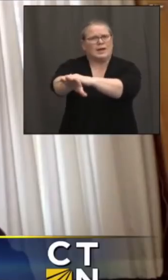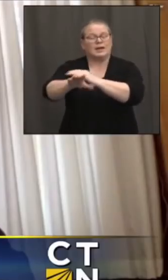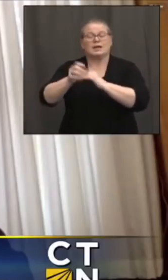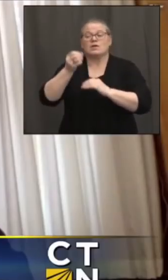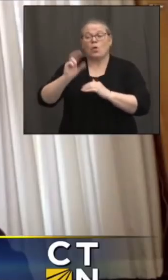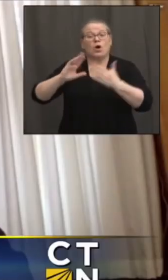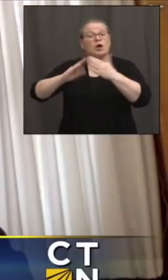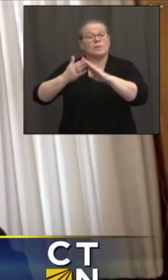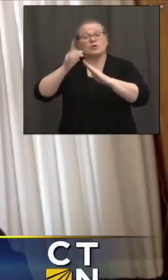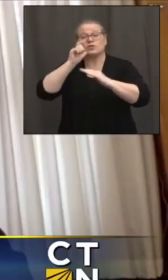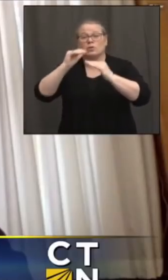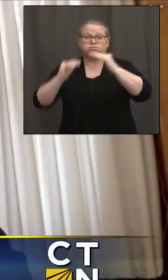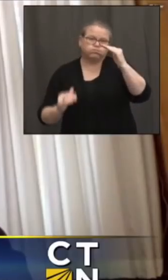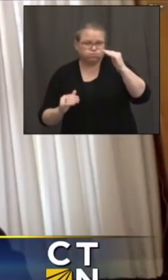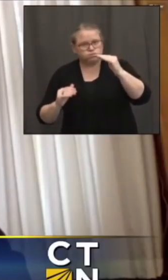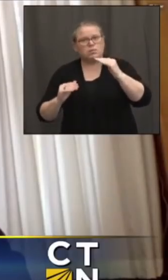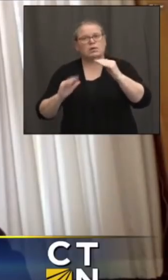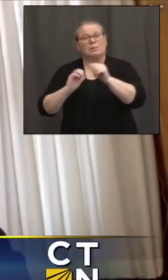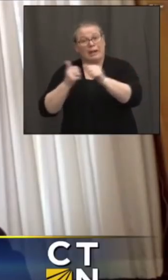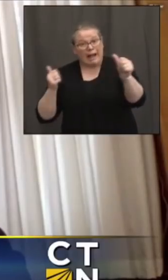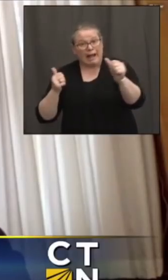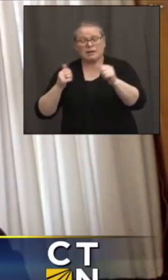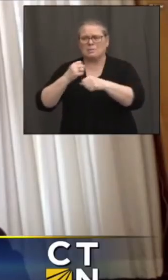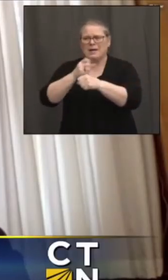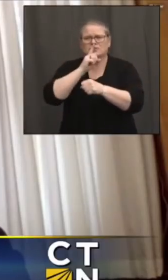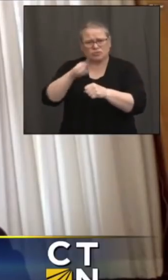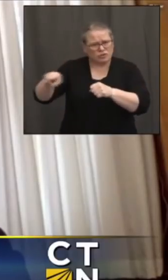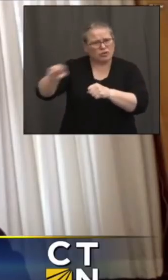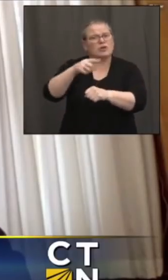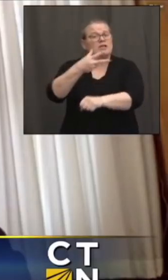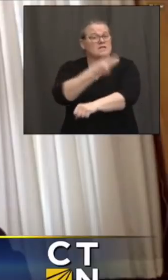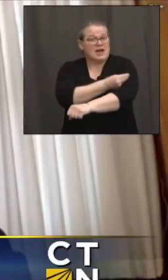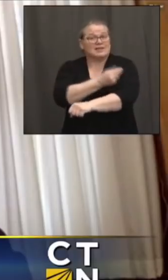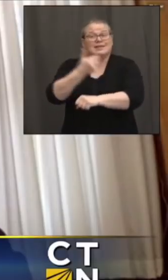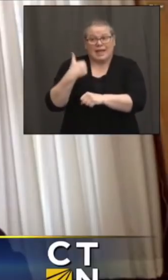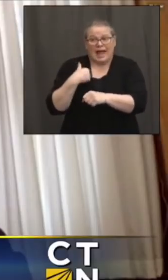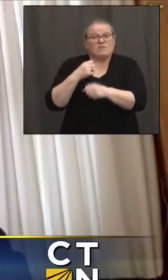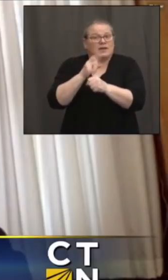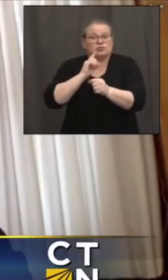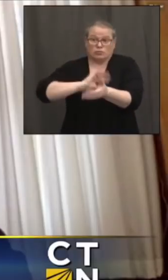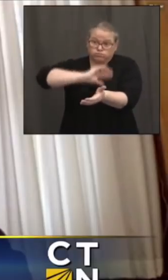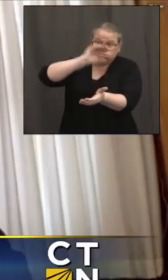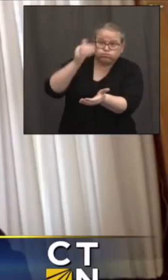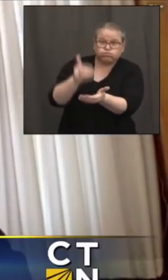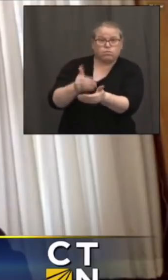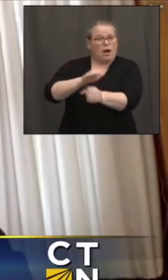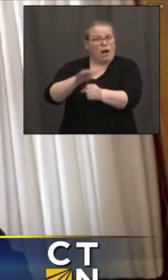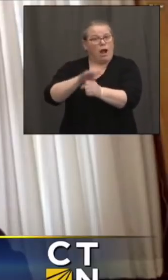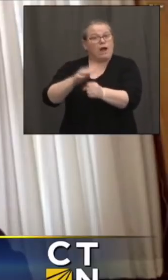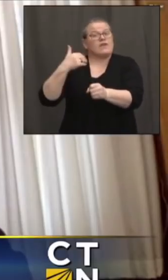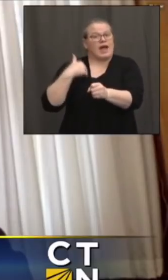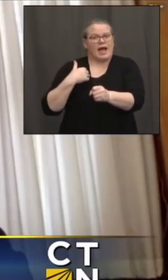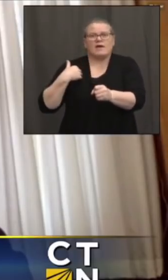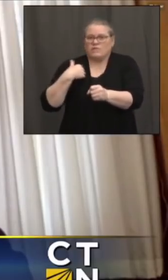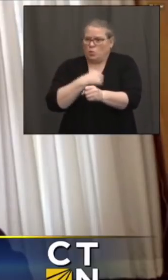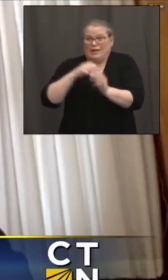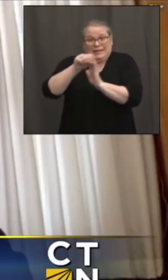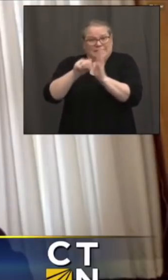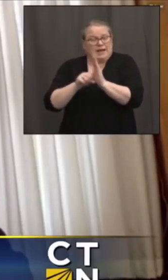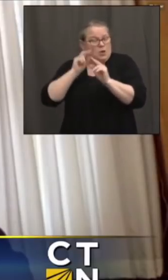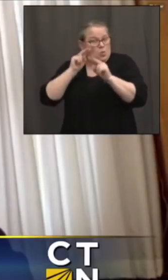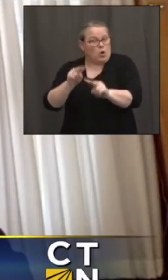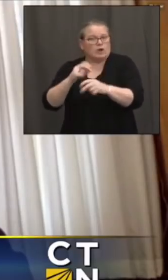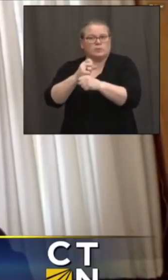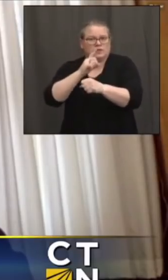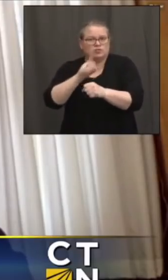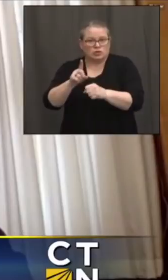disproportionately impacted have the vaccine that they need, that they're not held back by the supply. We're taking care of that. We need to make sure that we've got the access, and this